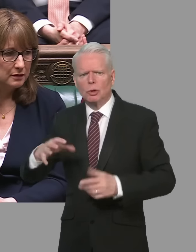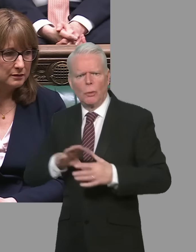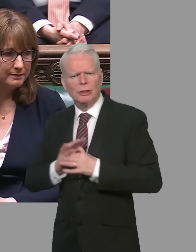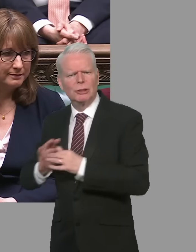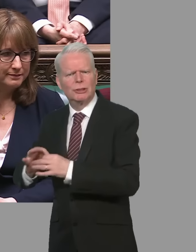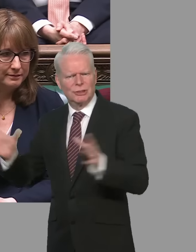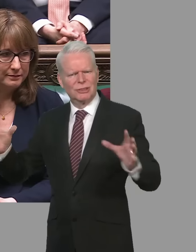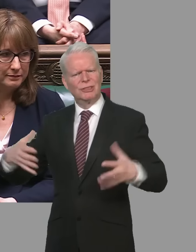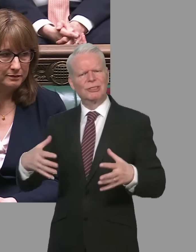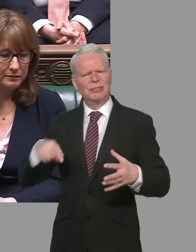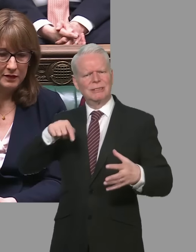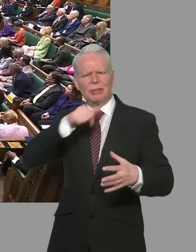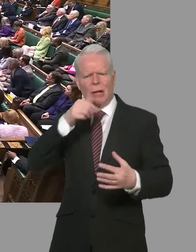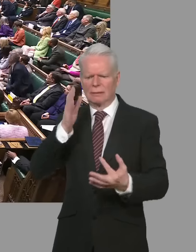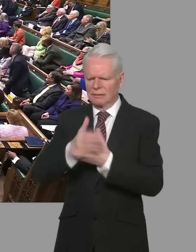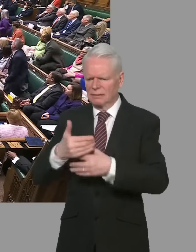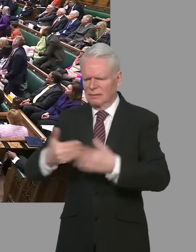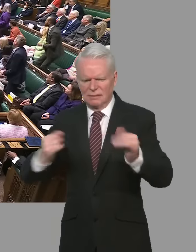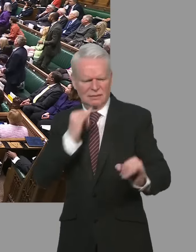That is how far they've fallen.